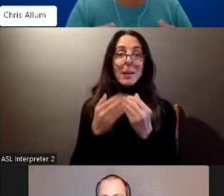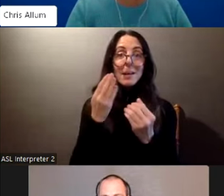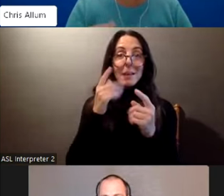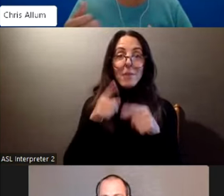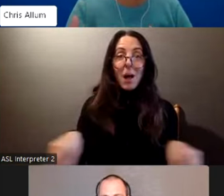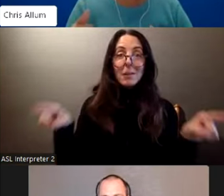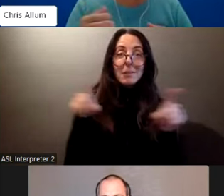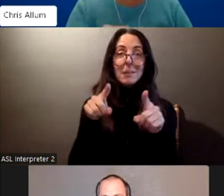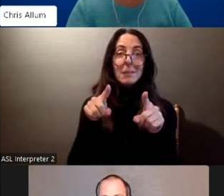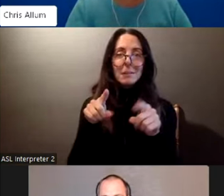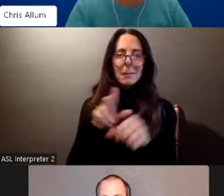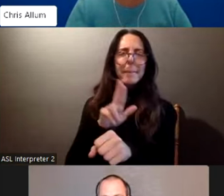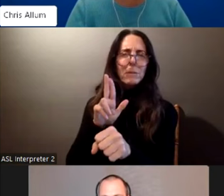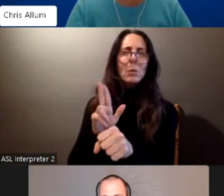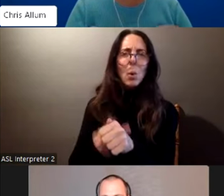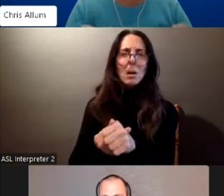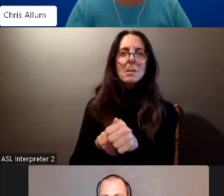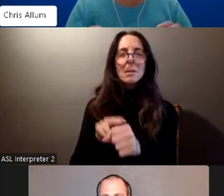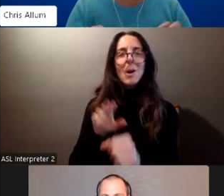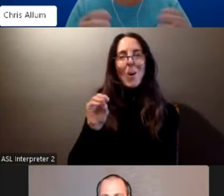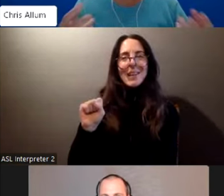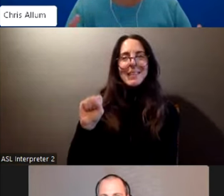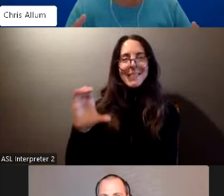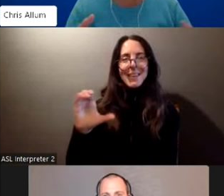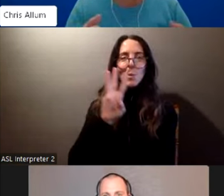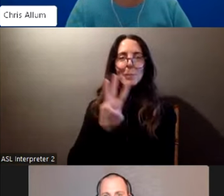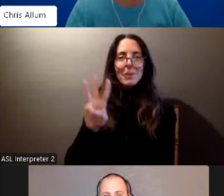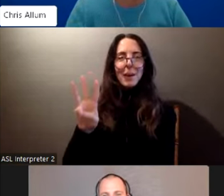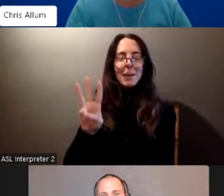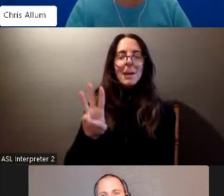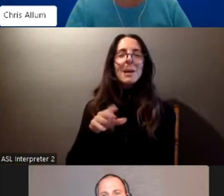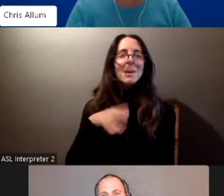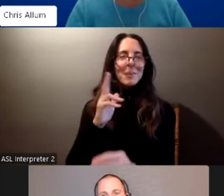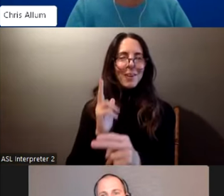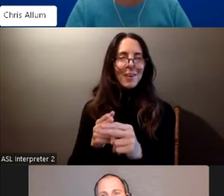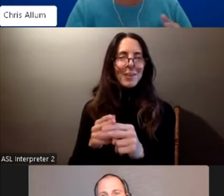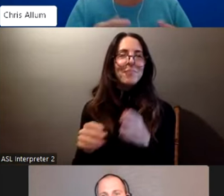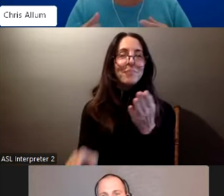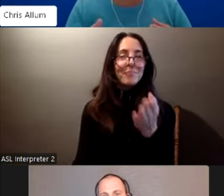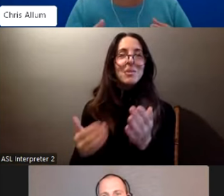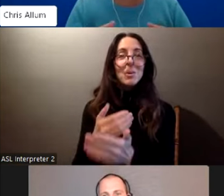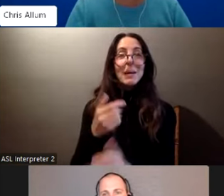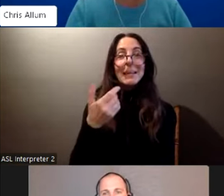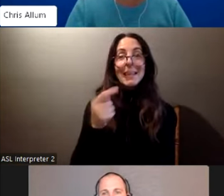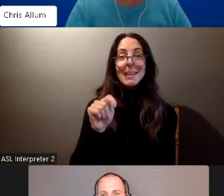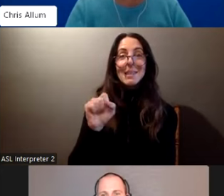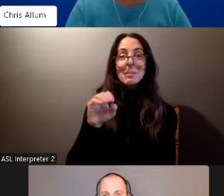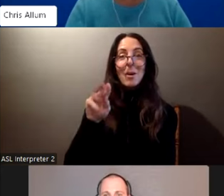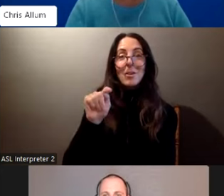and certainly, on our website, we call it your new getsmarteraboutmoney.ca because it was